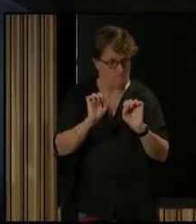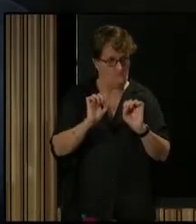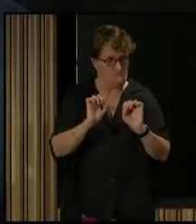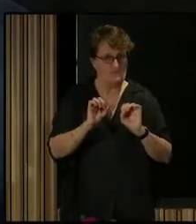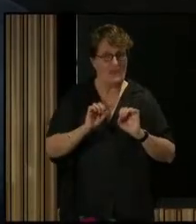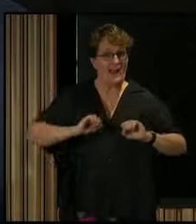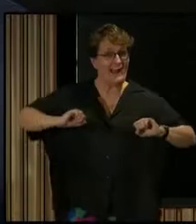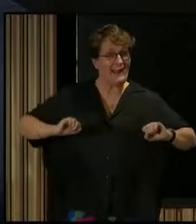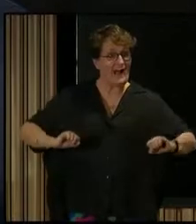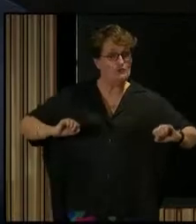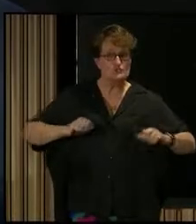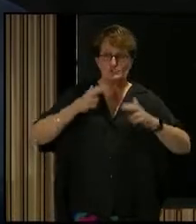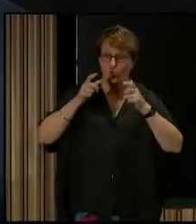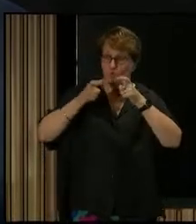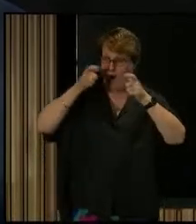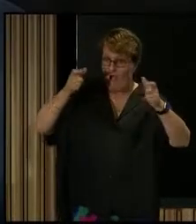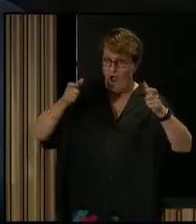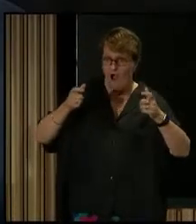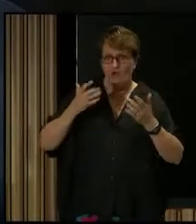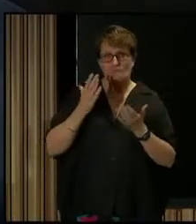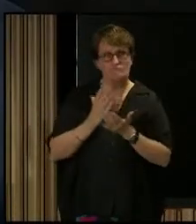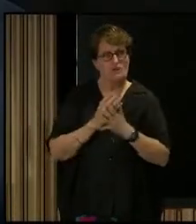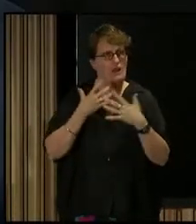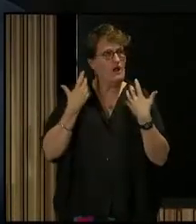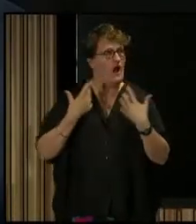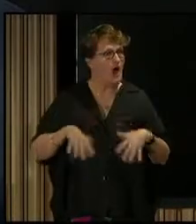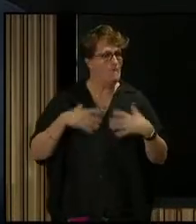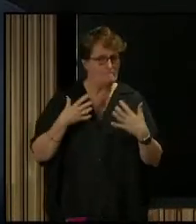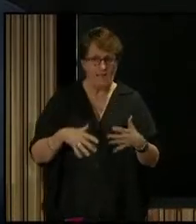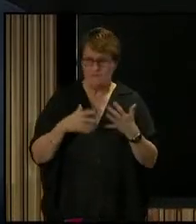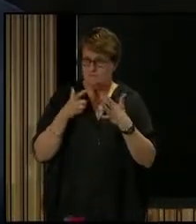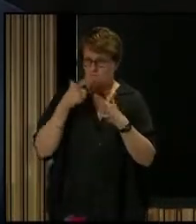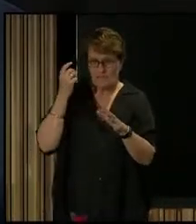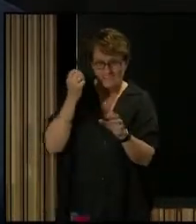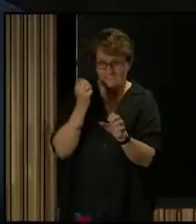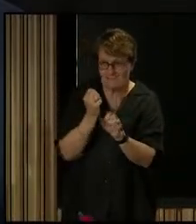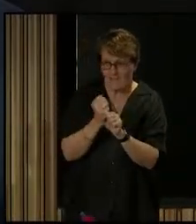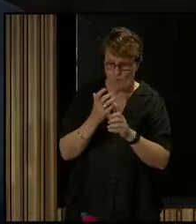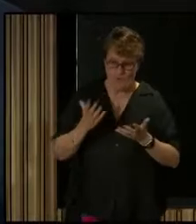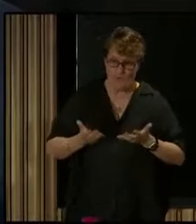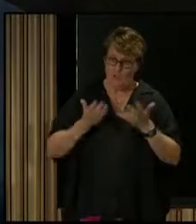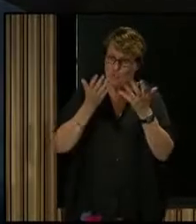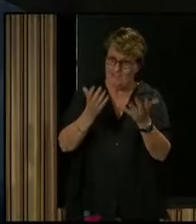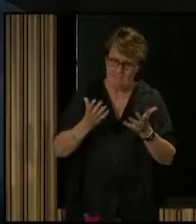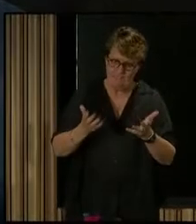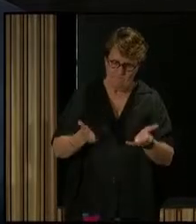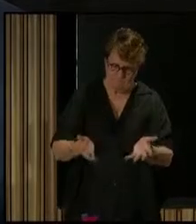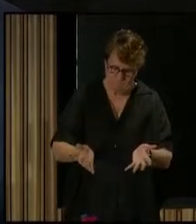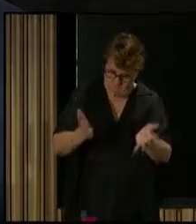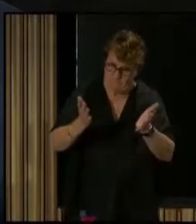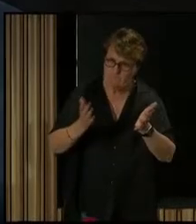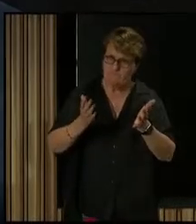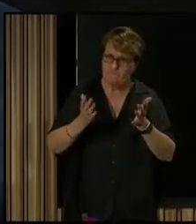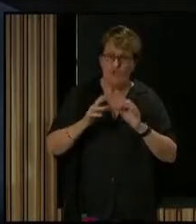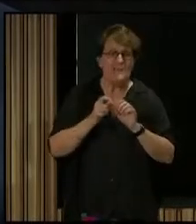Couch Choir was a really amazing example of what can happen when you give over the agency once you've given your